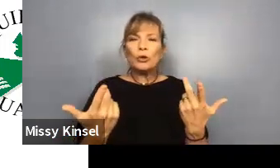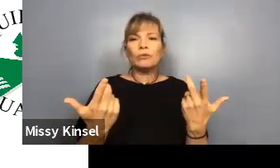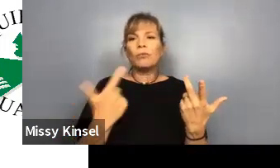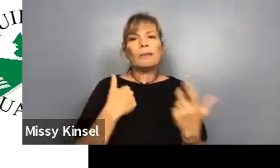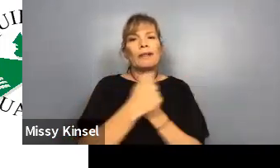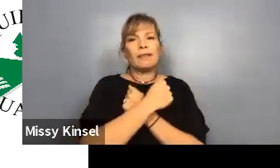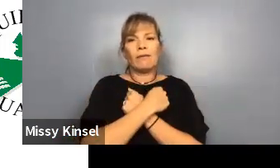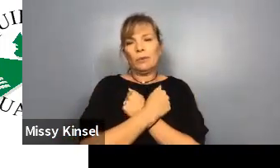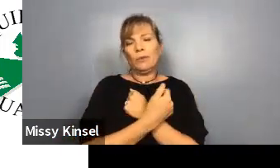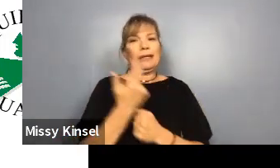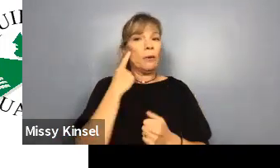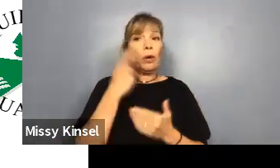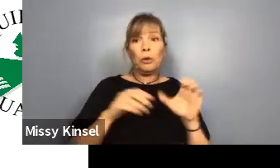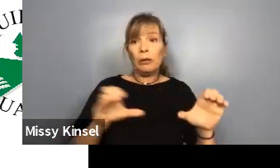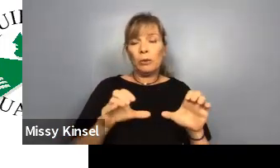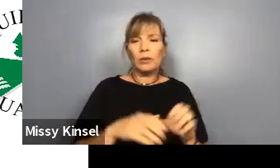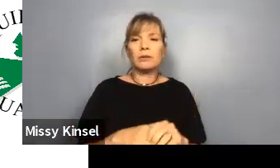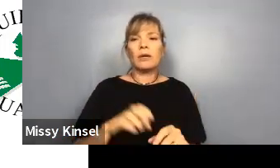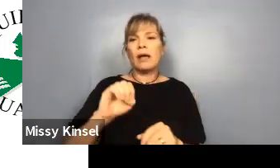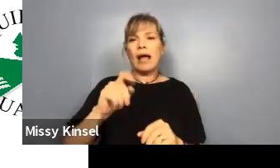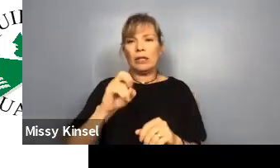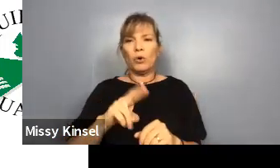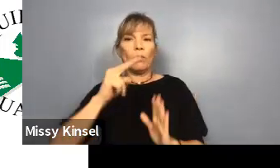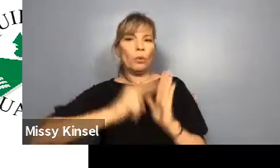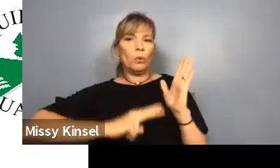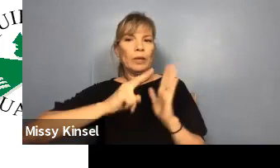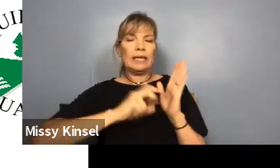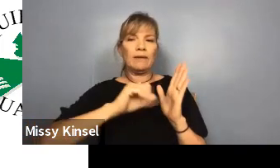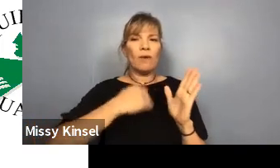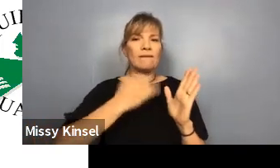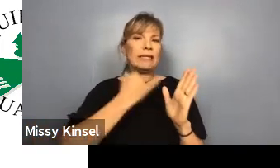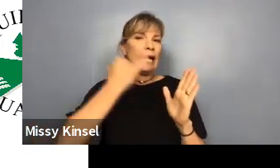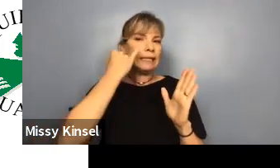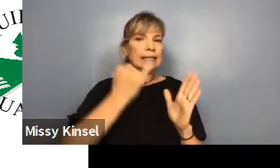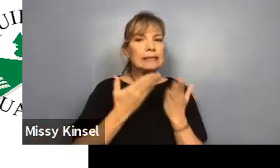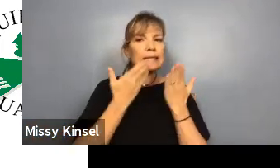hear those as well. So Eleanor will take a look if you have anything there.